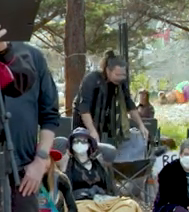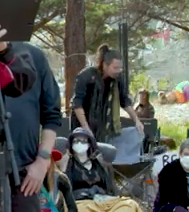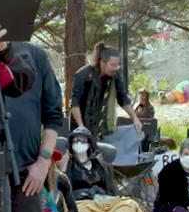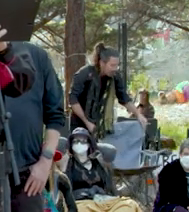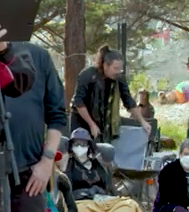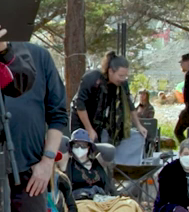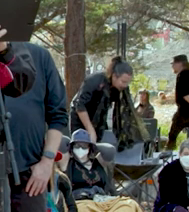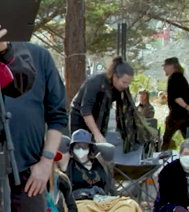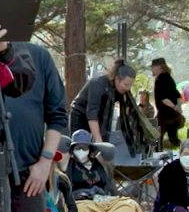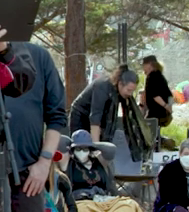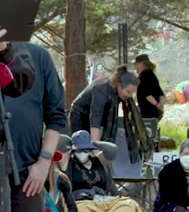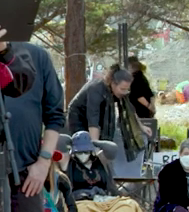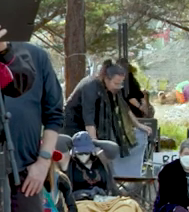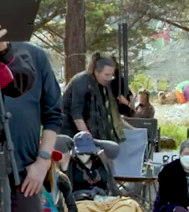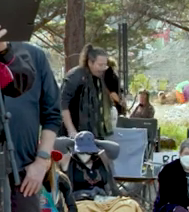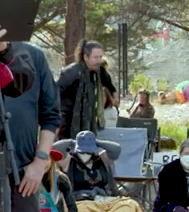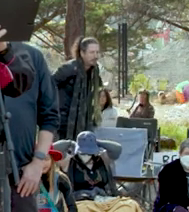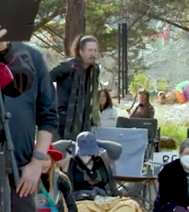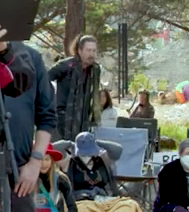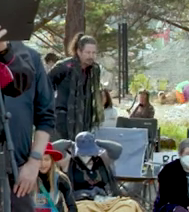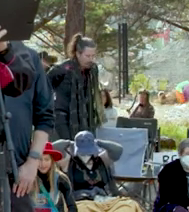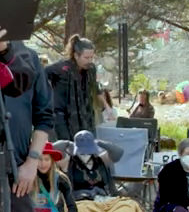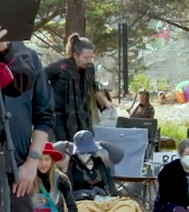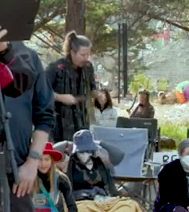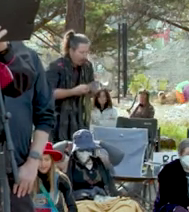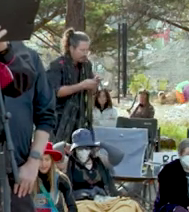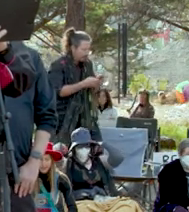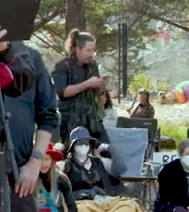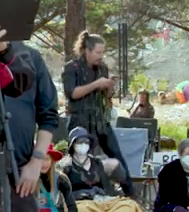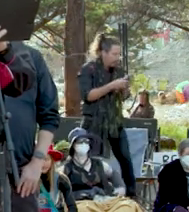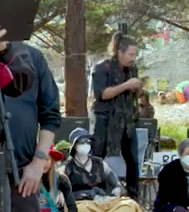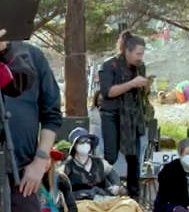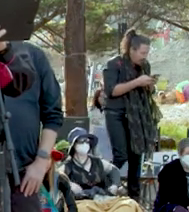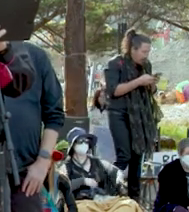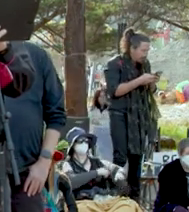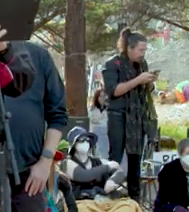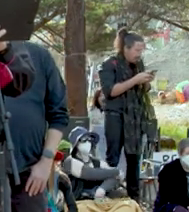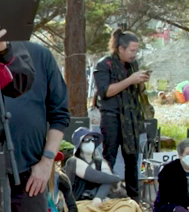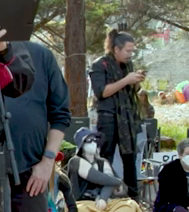Thomas Klaus Sorensen. Tom Cornell.